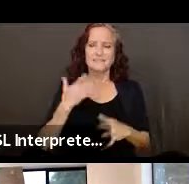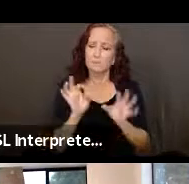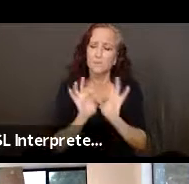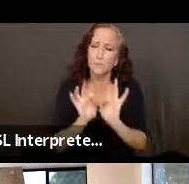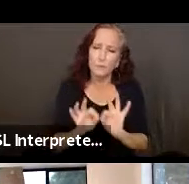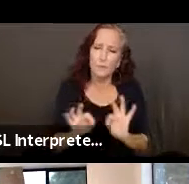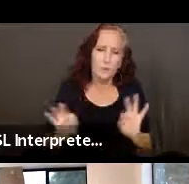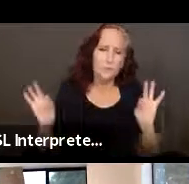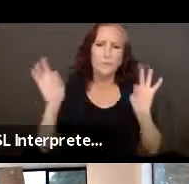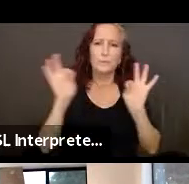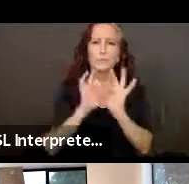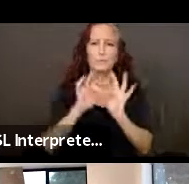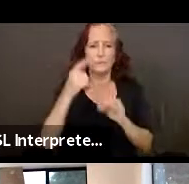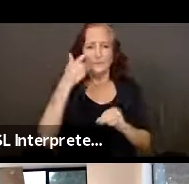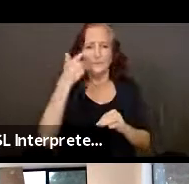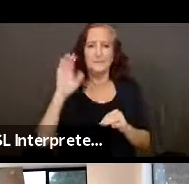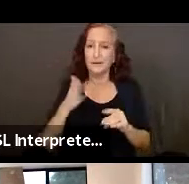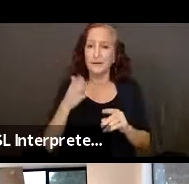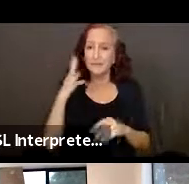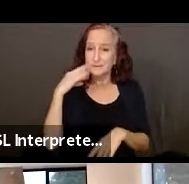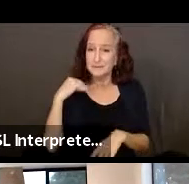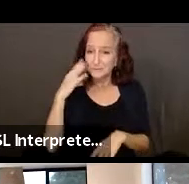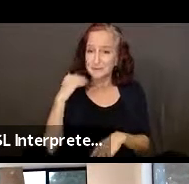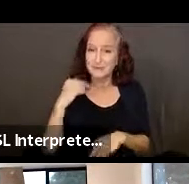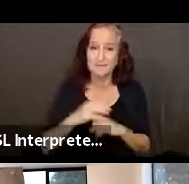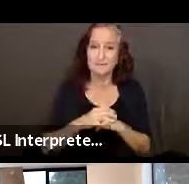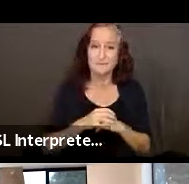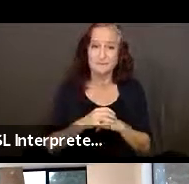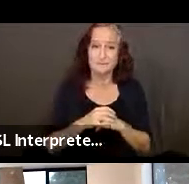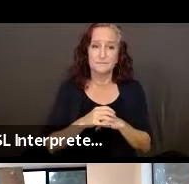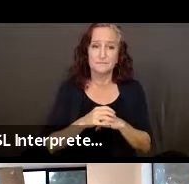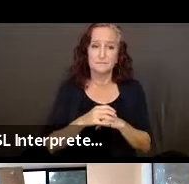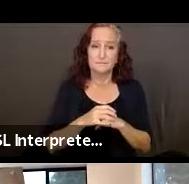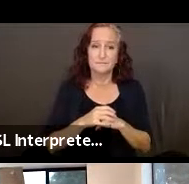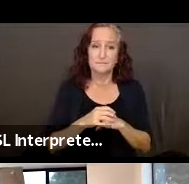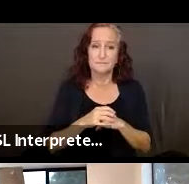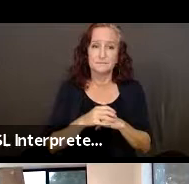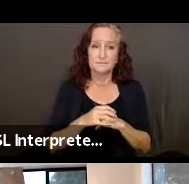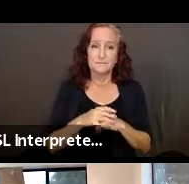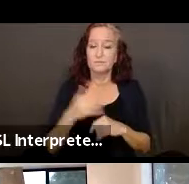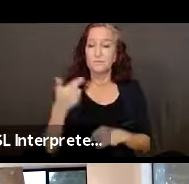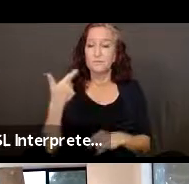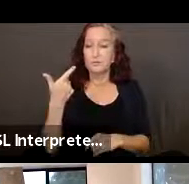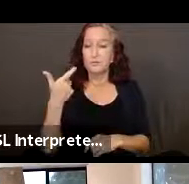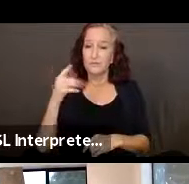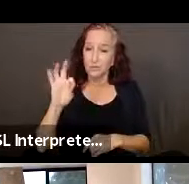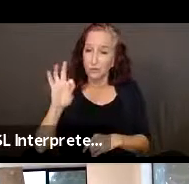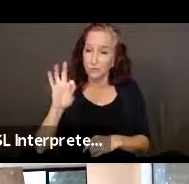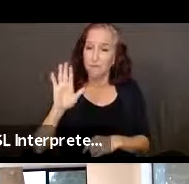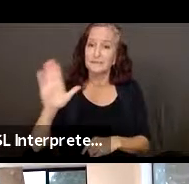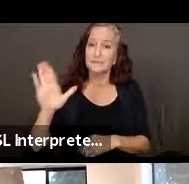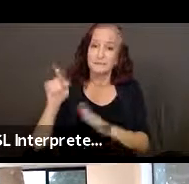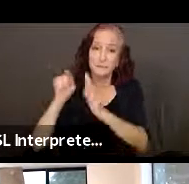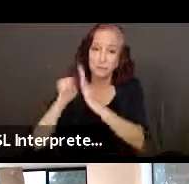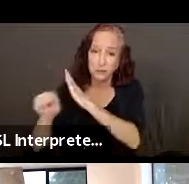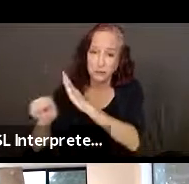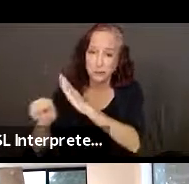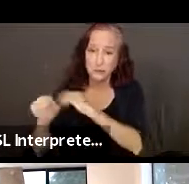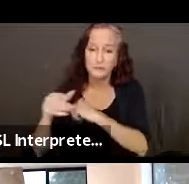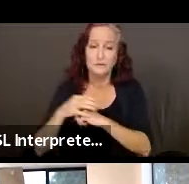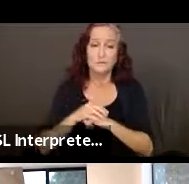just given all that we went through, that we have continuously gone through, and George Floyd's murder, and so